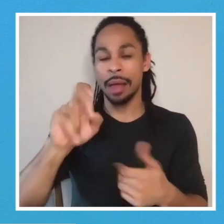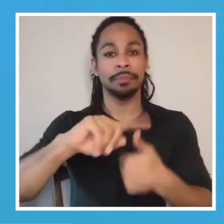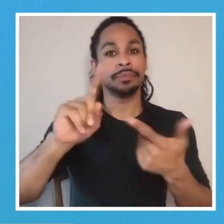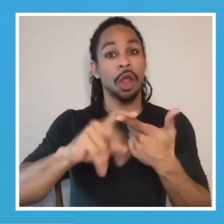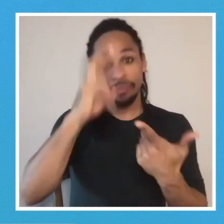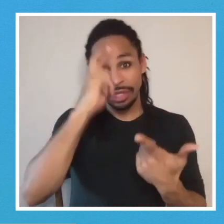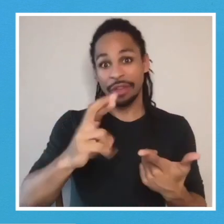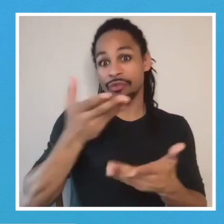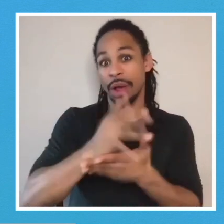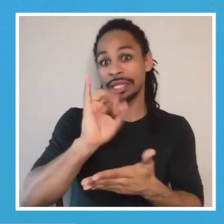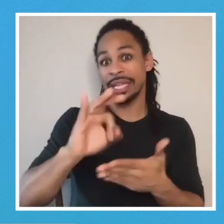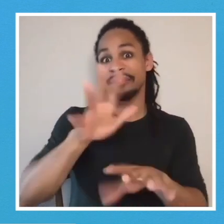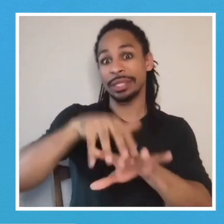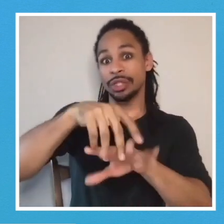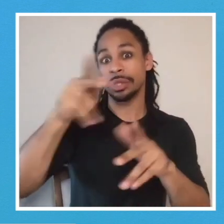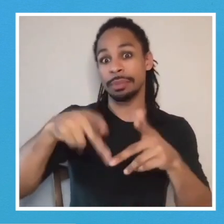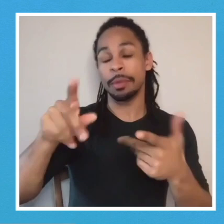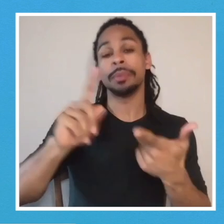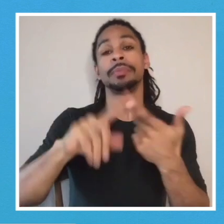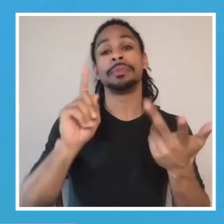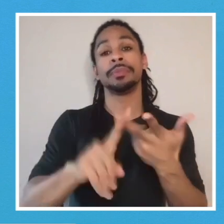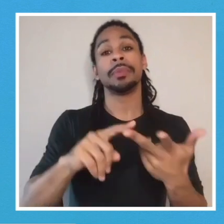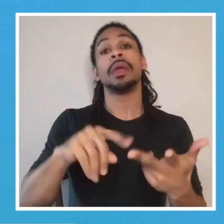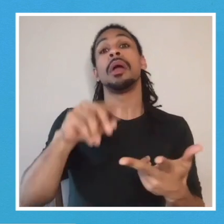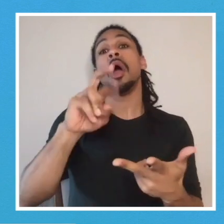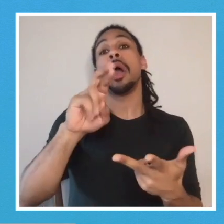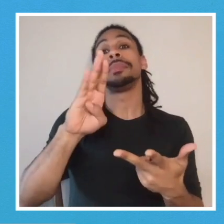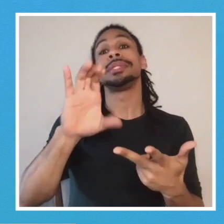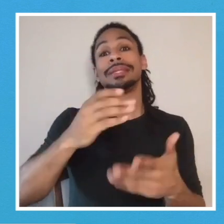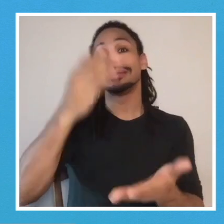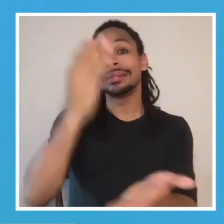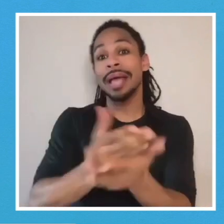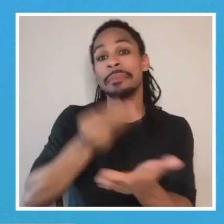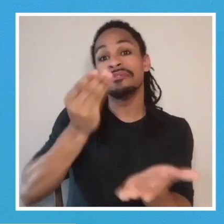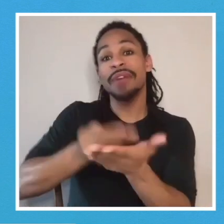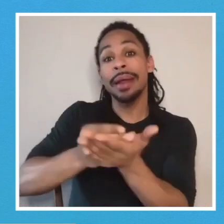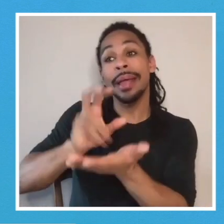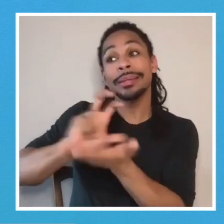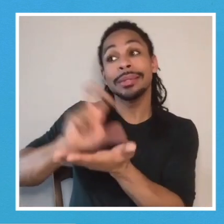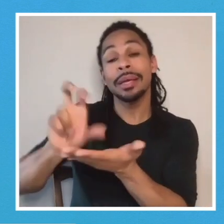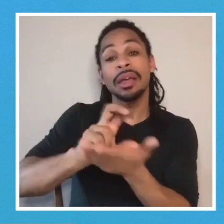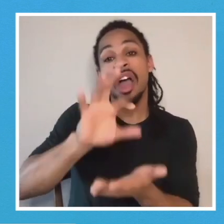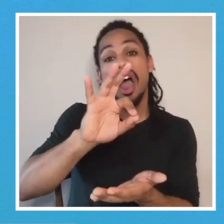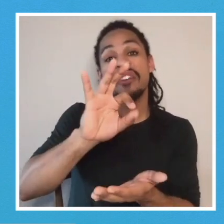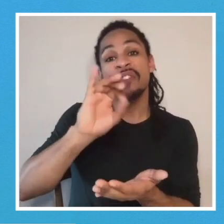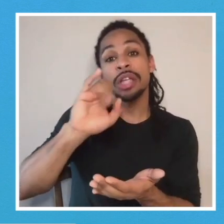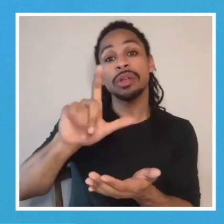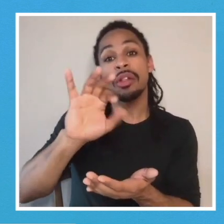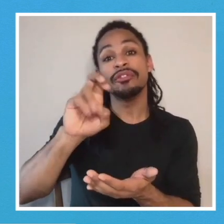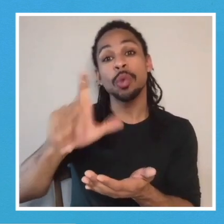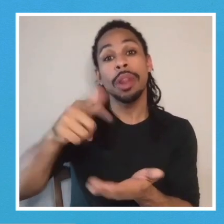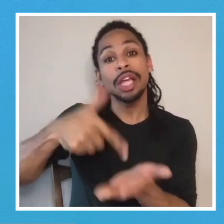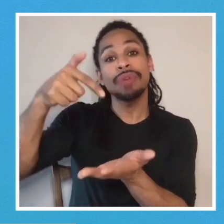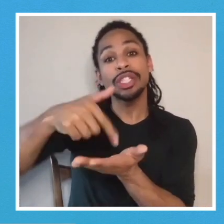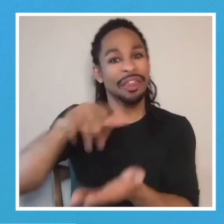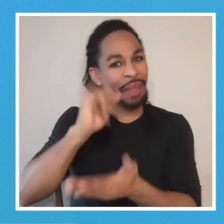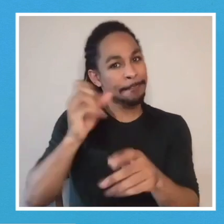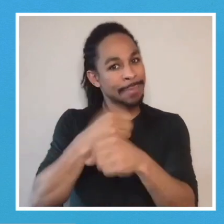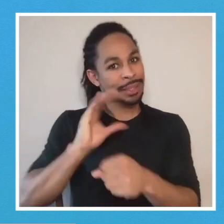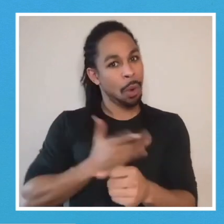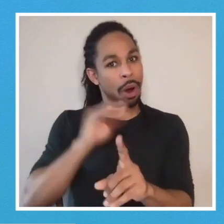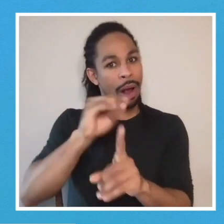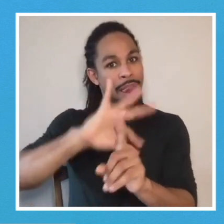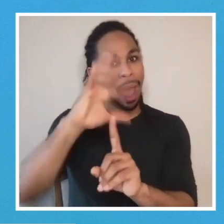Indigenous peoples. RBC stop financing fossil fuel extraction, which is exacerbating the climate change. Because we need to be